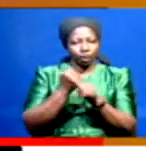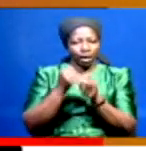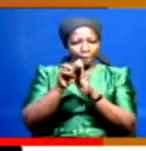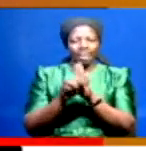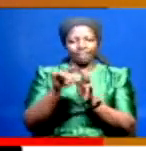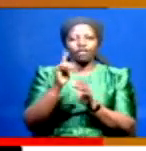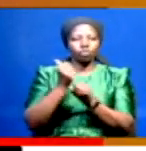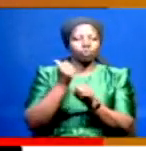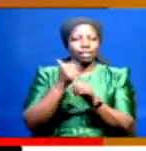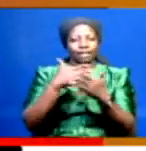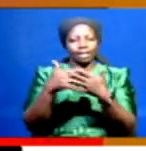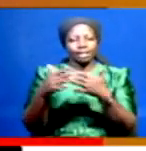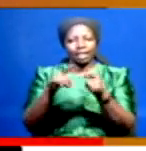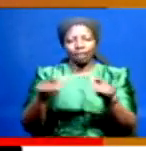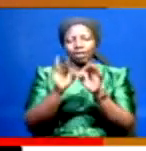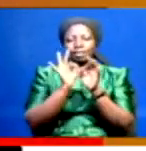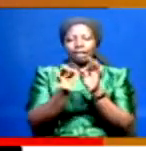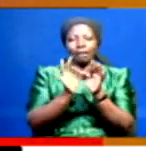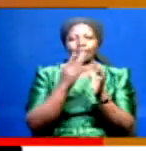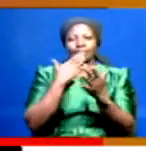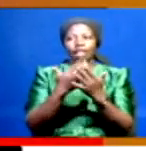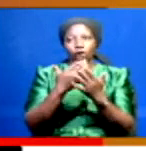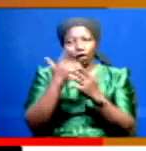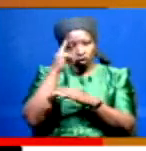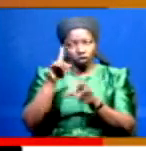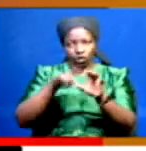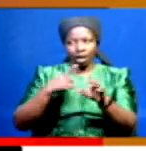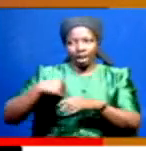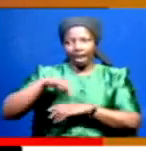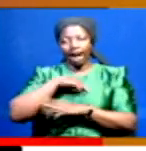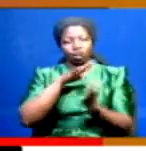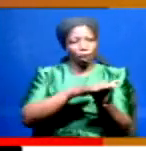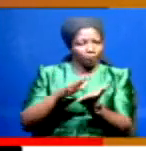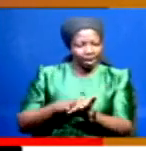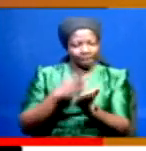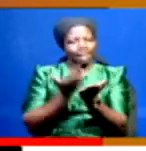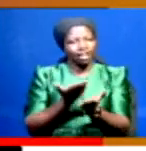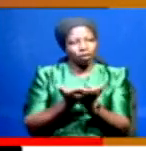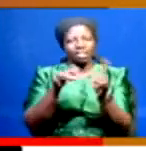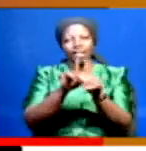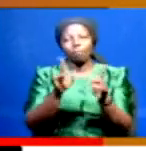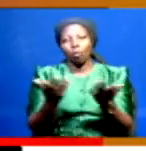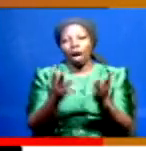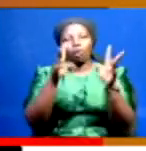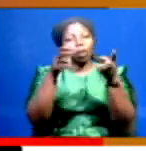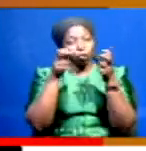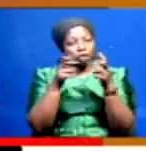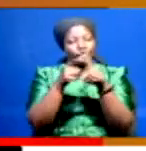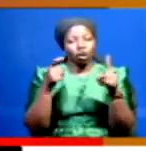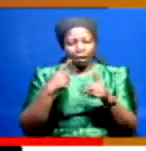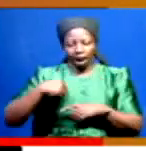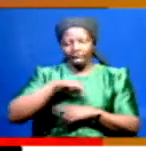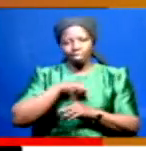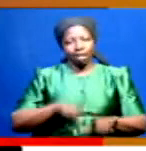sign language interpretation. Thank you indeed so much for joining us, for comments, suggestions, or even where you are watching us from. We are live